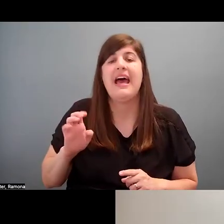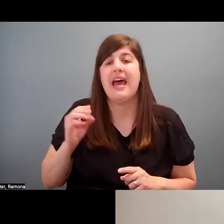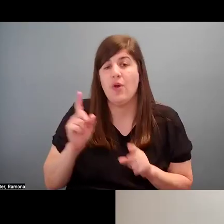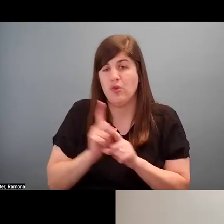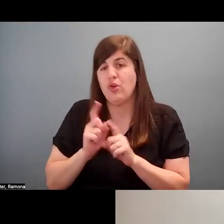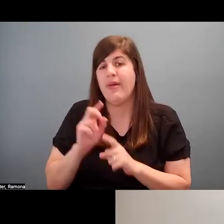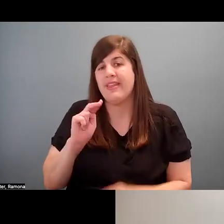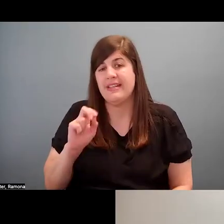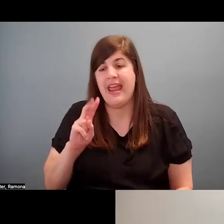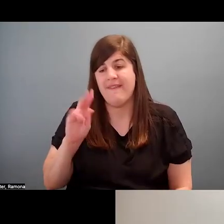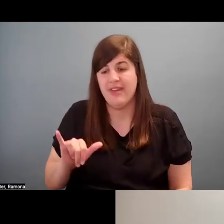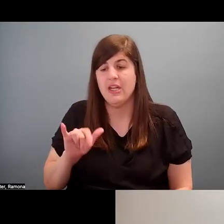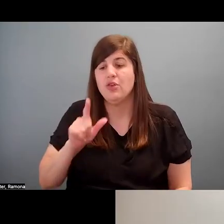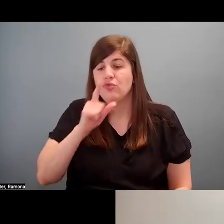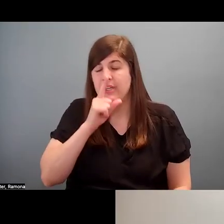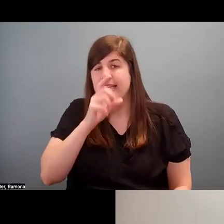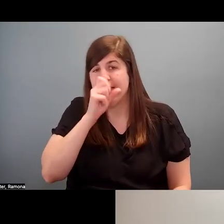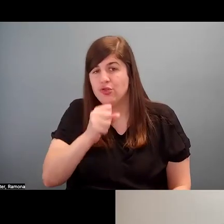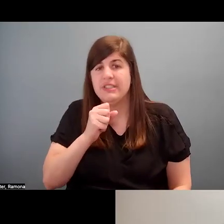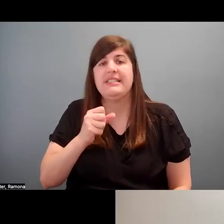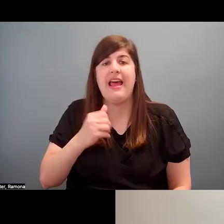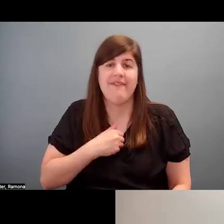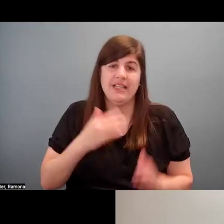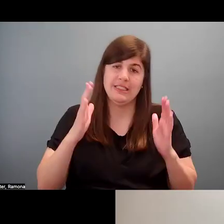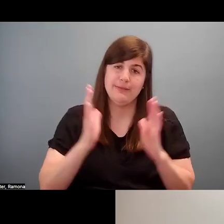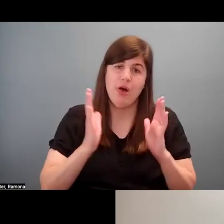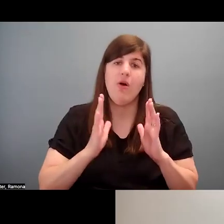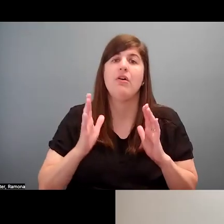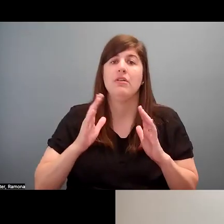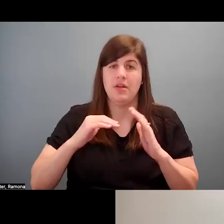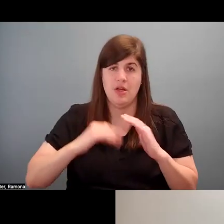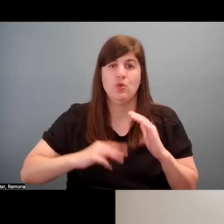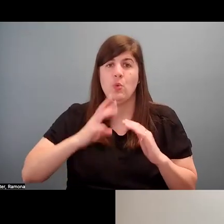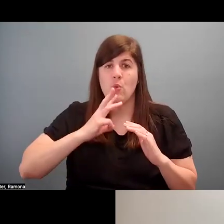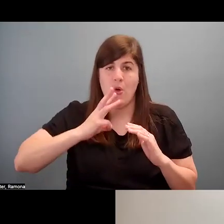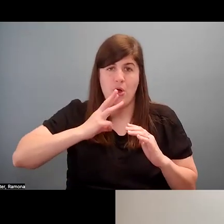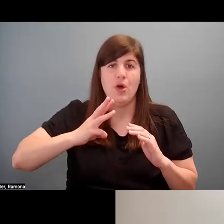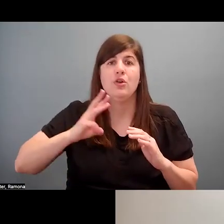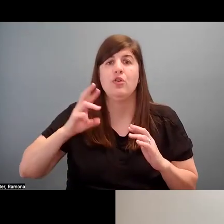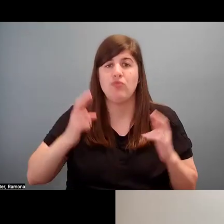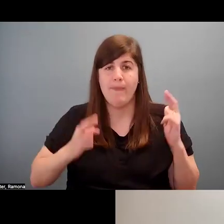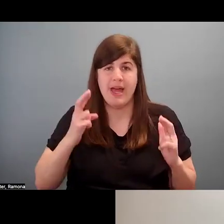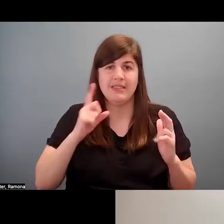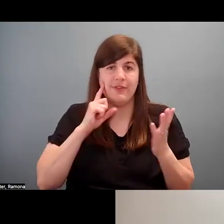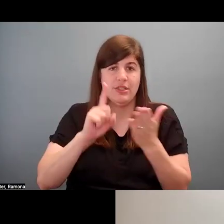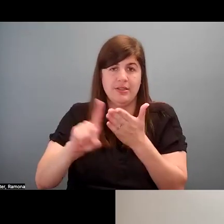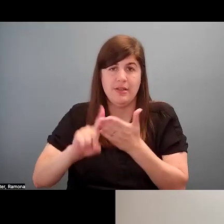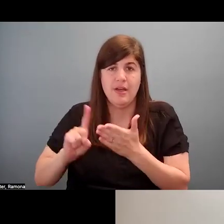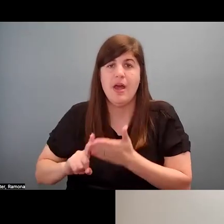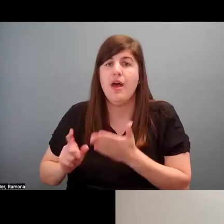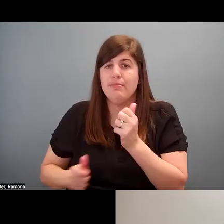Navy. The Navy is really interested in having small underwater robots to do exploration. And so most of the